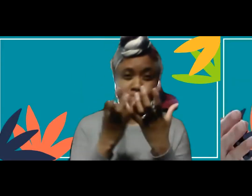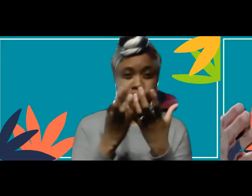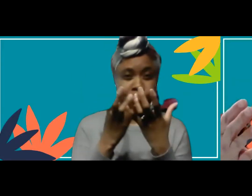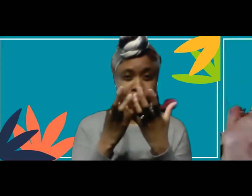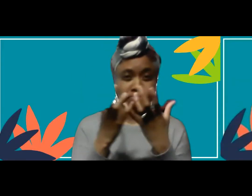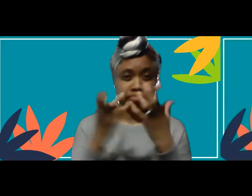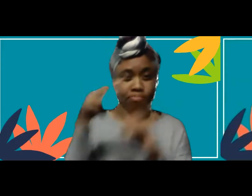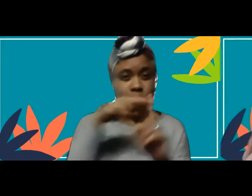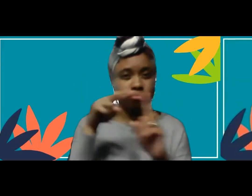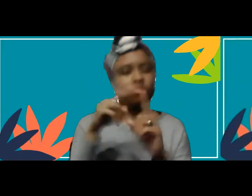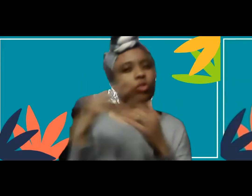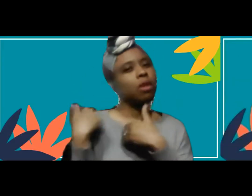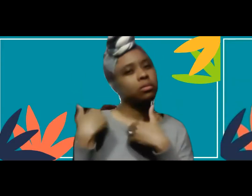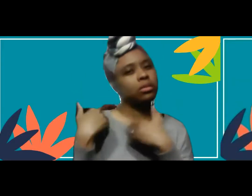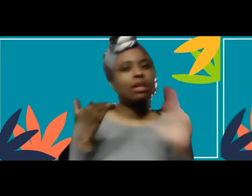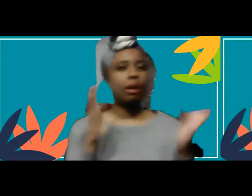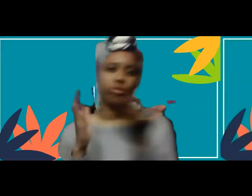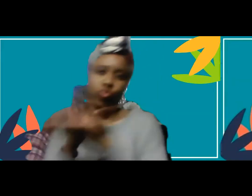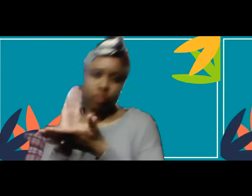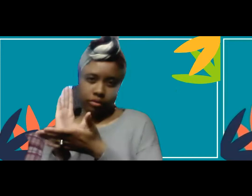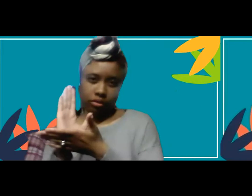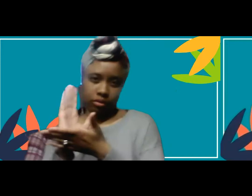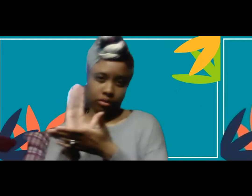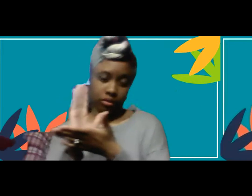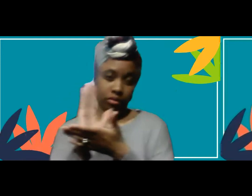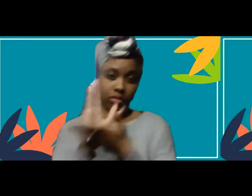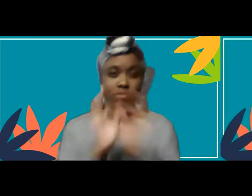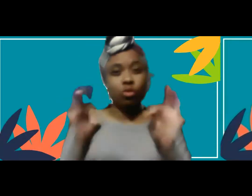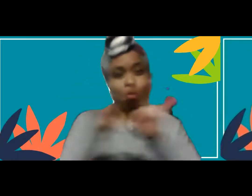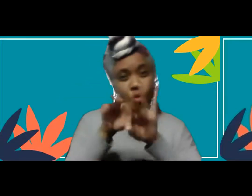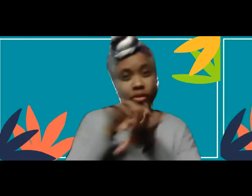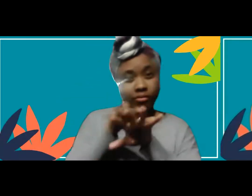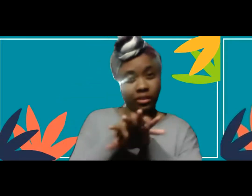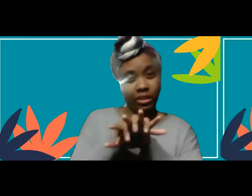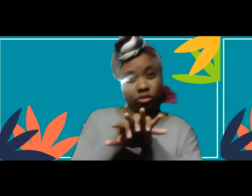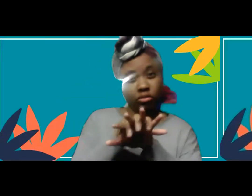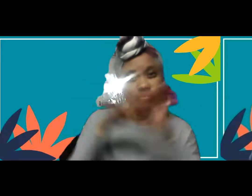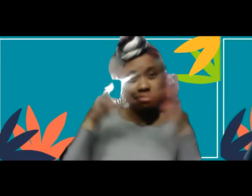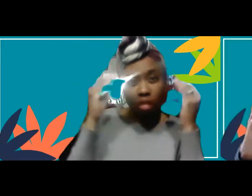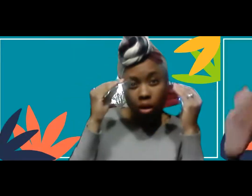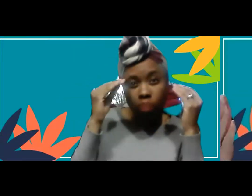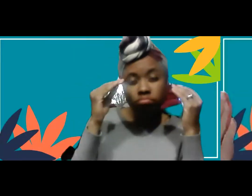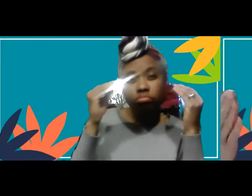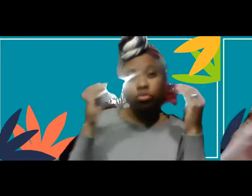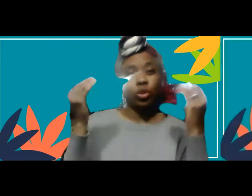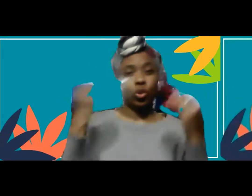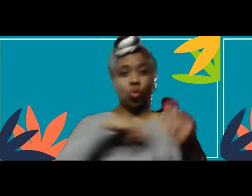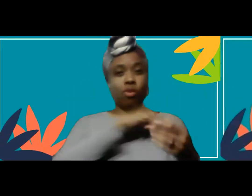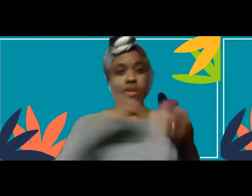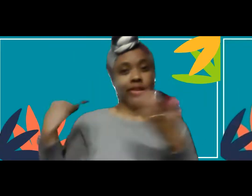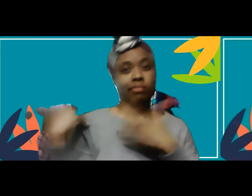than rights. And that's central to much of Indigenous thinking. We have responsibility more than we have